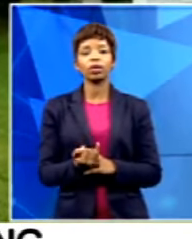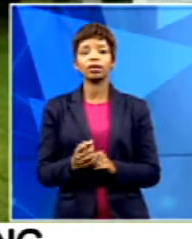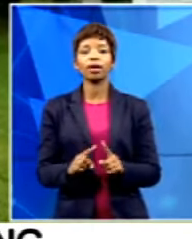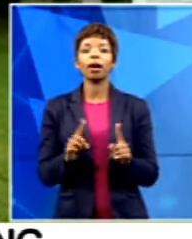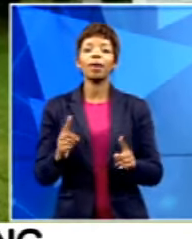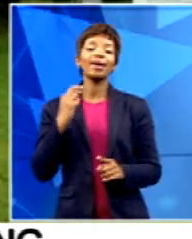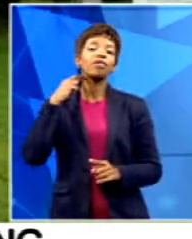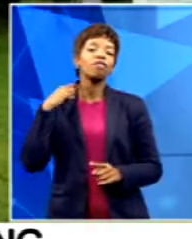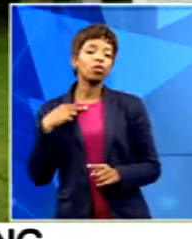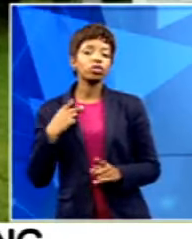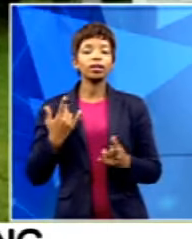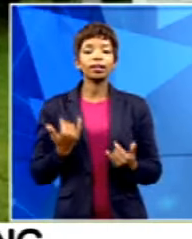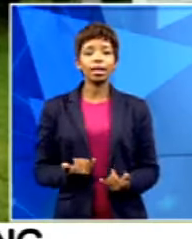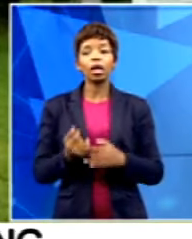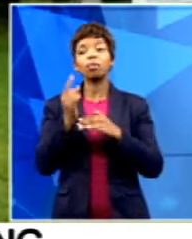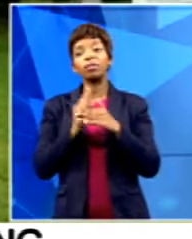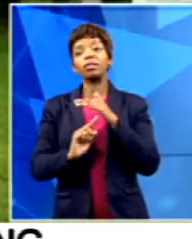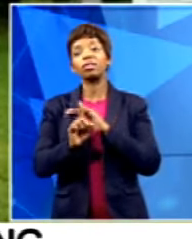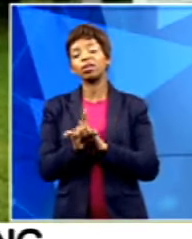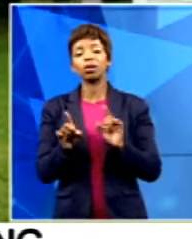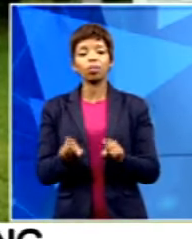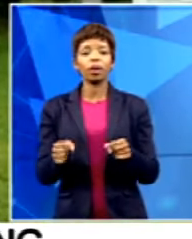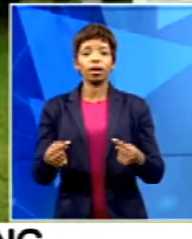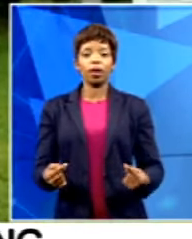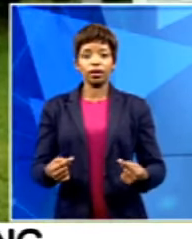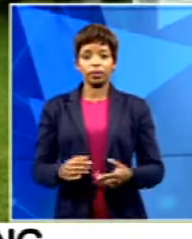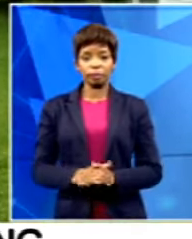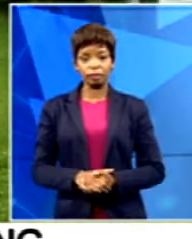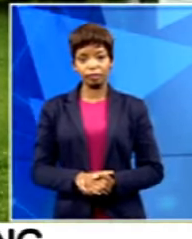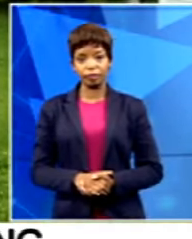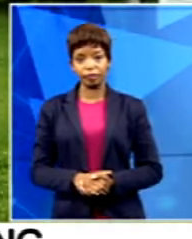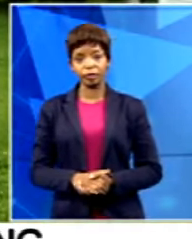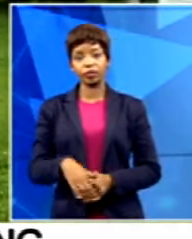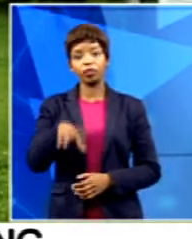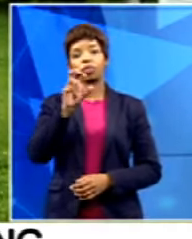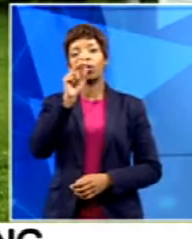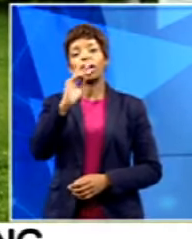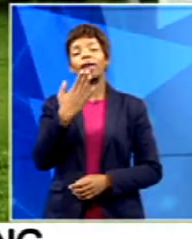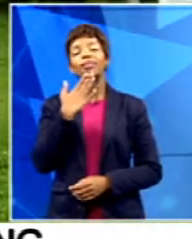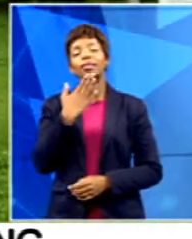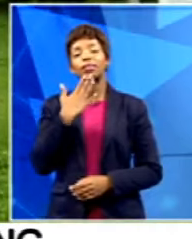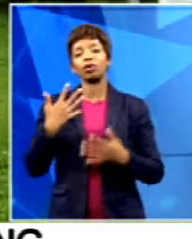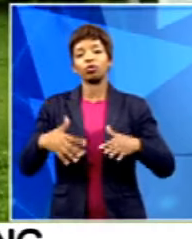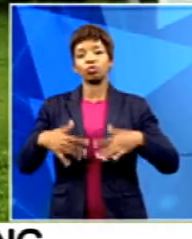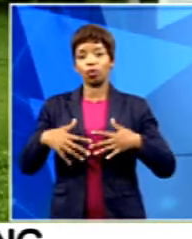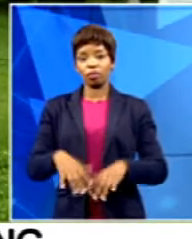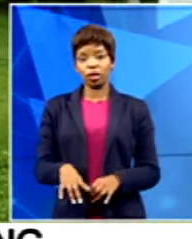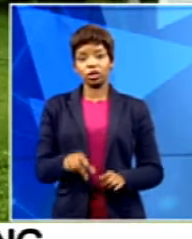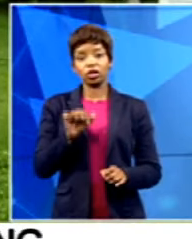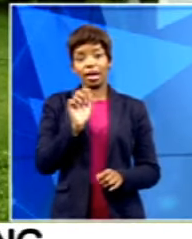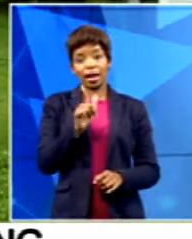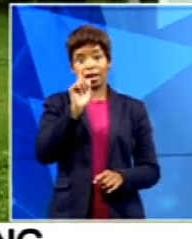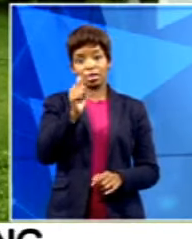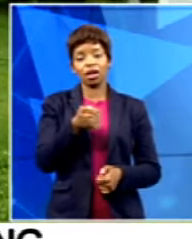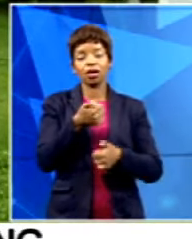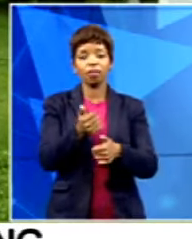permission right now to go in and show you how the process would work. Leanne? All right, Thabiso, thanks very, very much. We'll cross in with you a little bit later on, but thanks